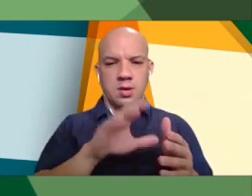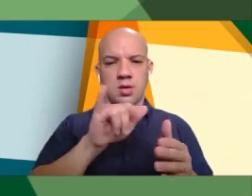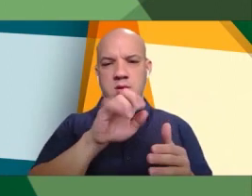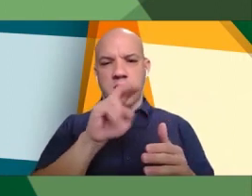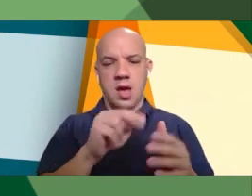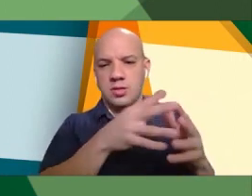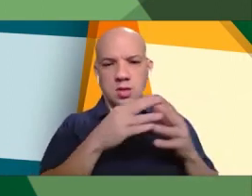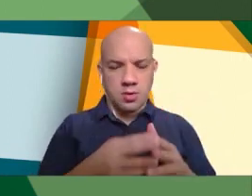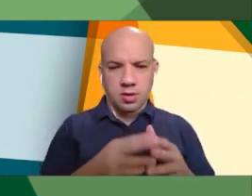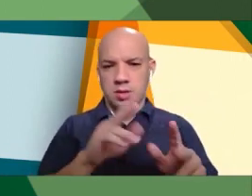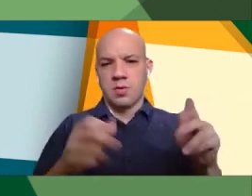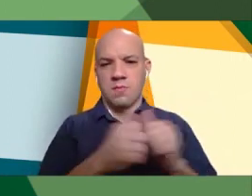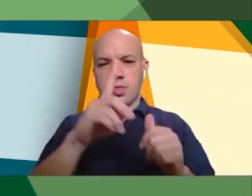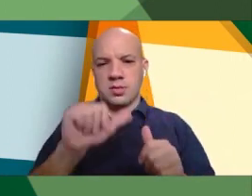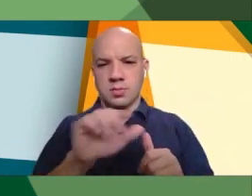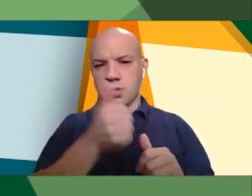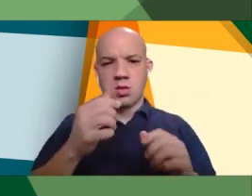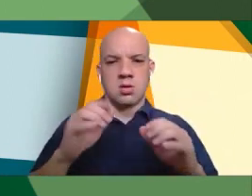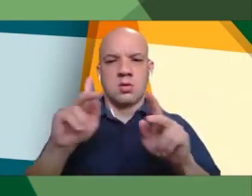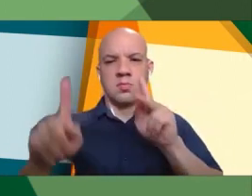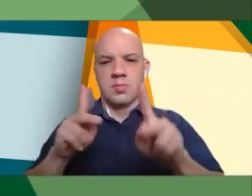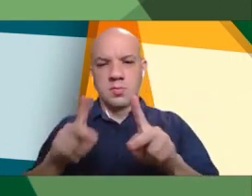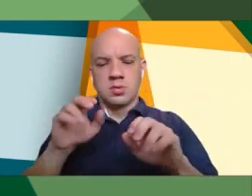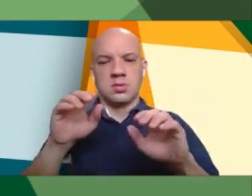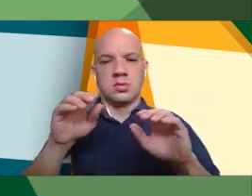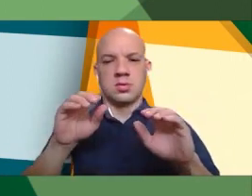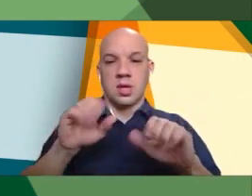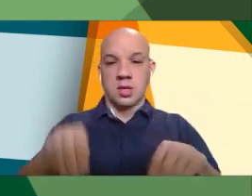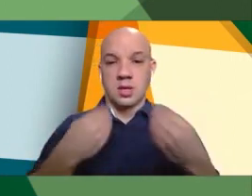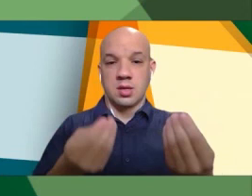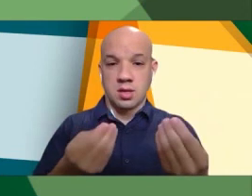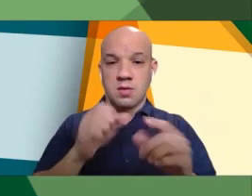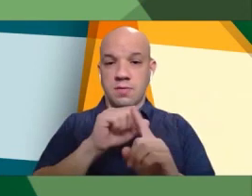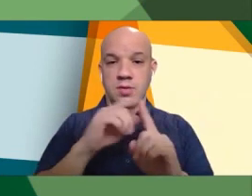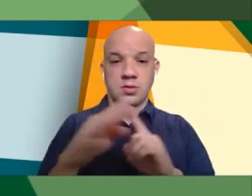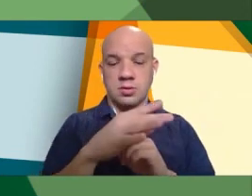other individuals who can prove social and economic disadvantage.